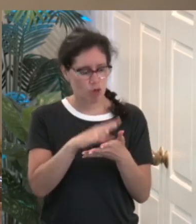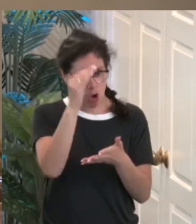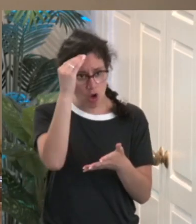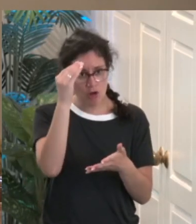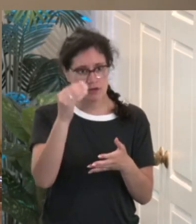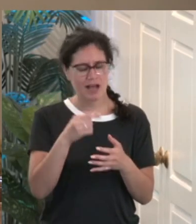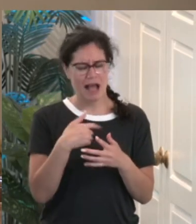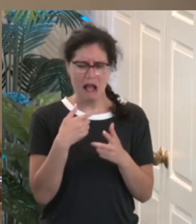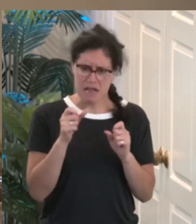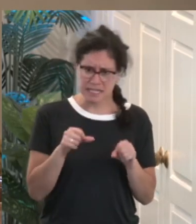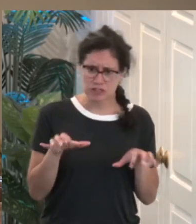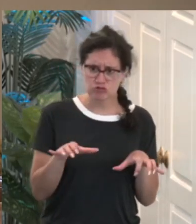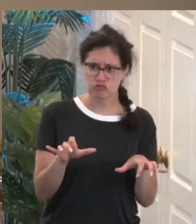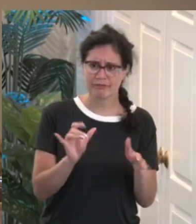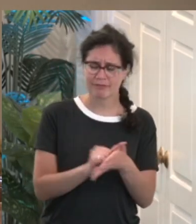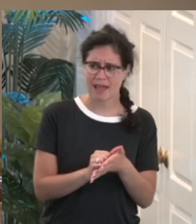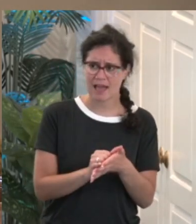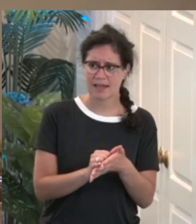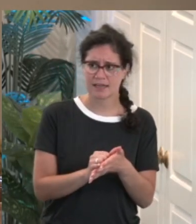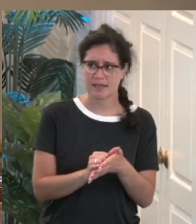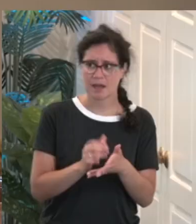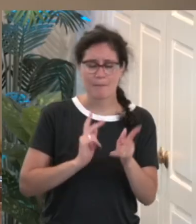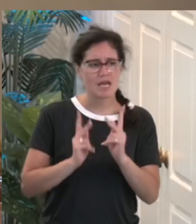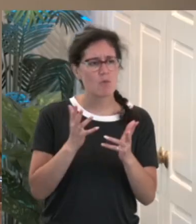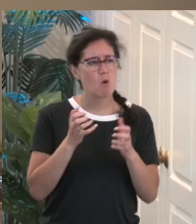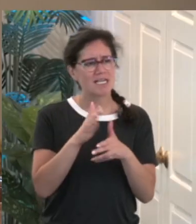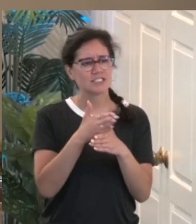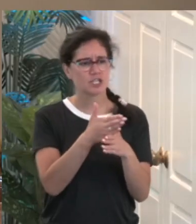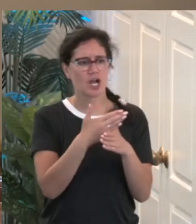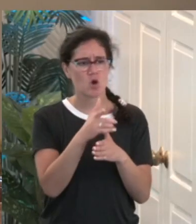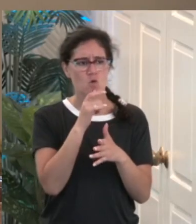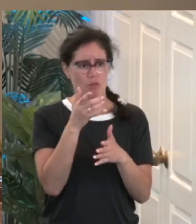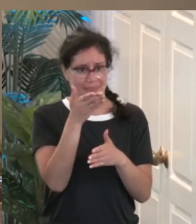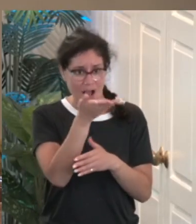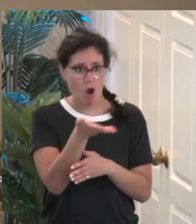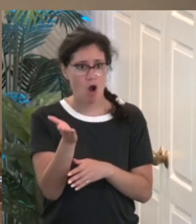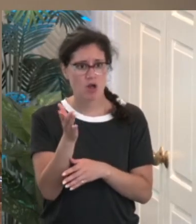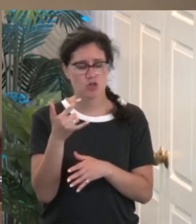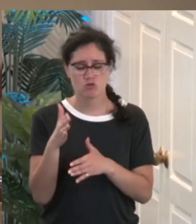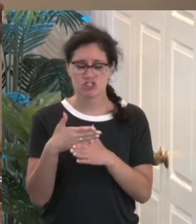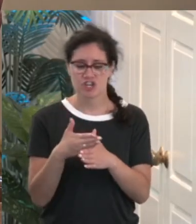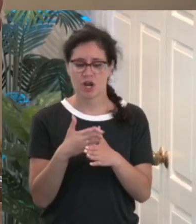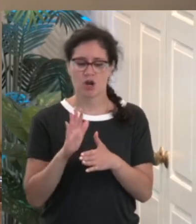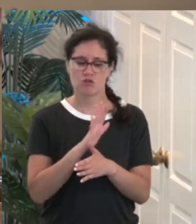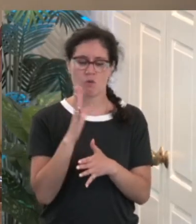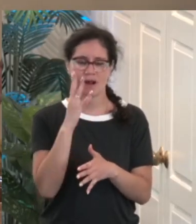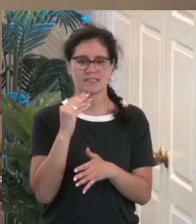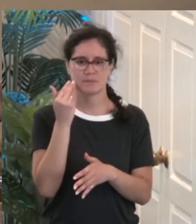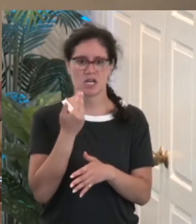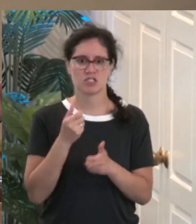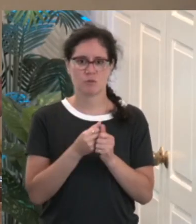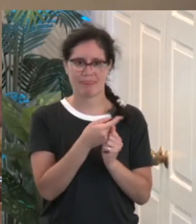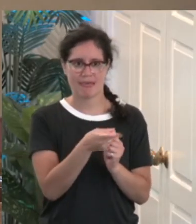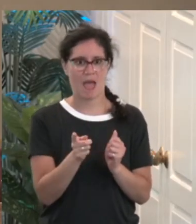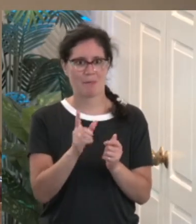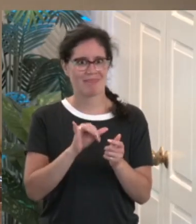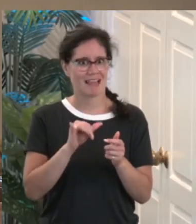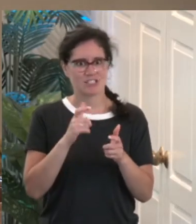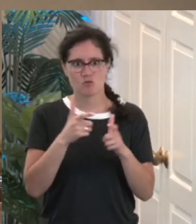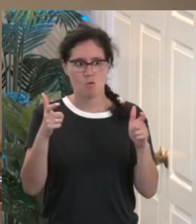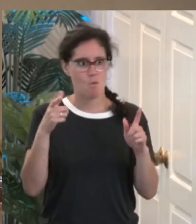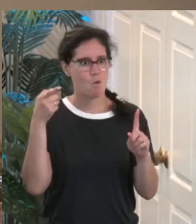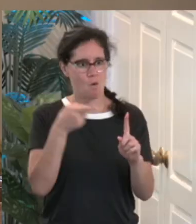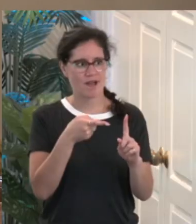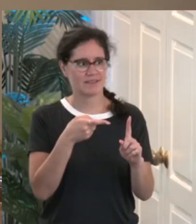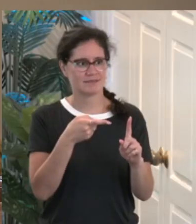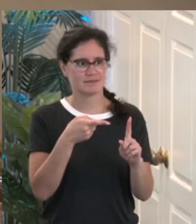I can do that. And because people want to share who they are with you, and you share that's the whole point. When we live